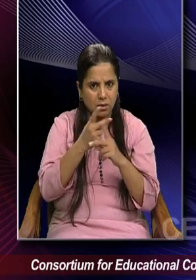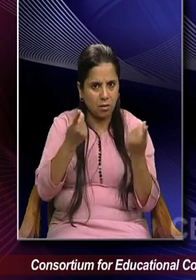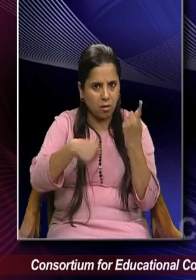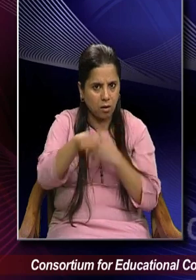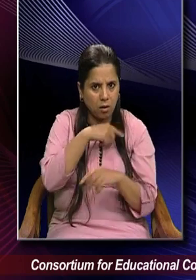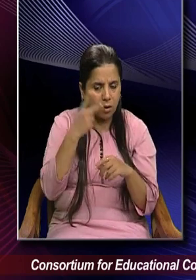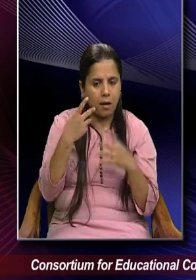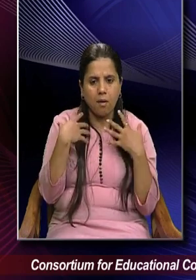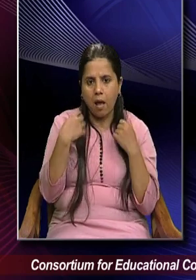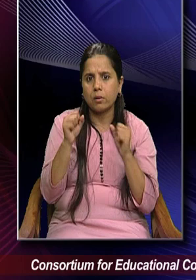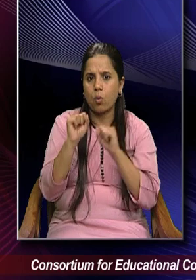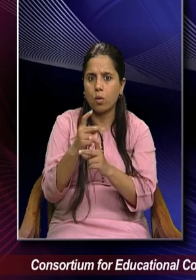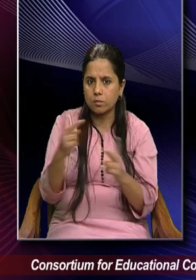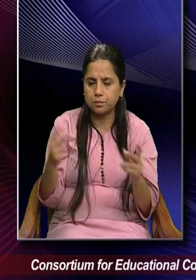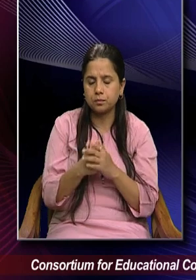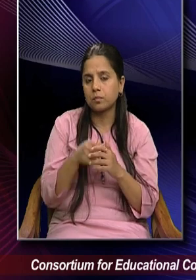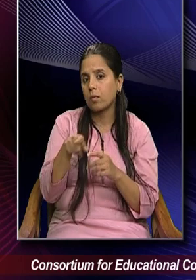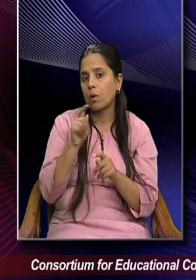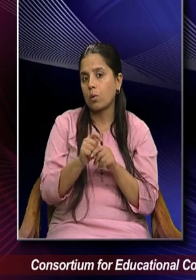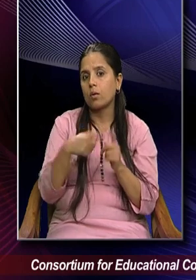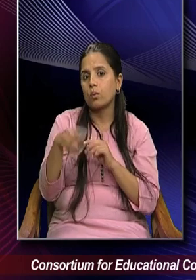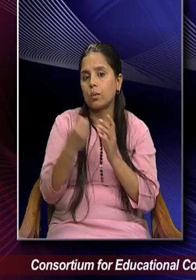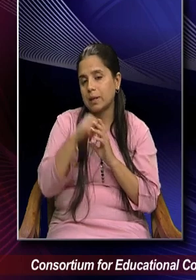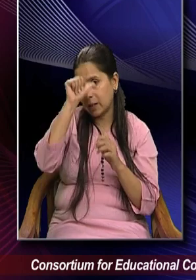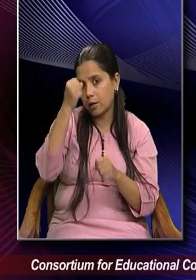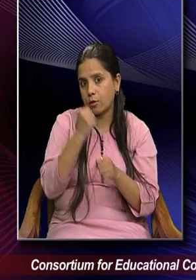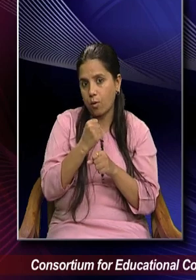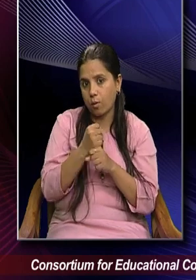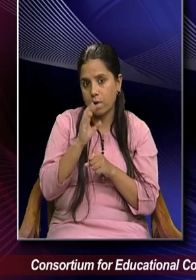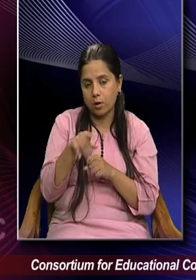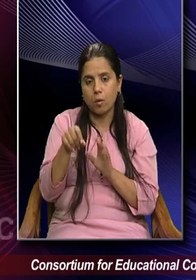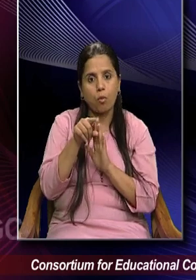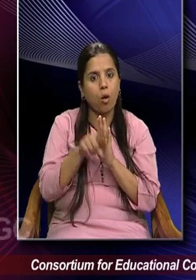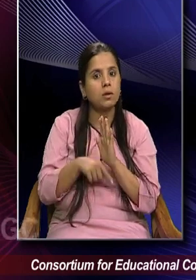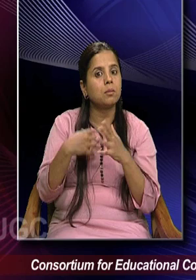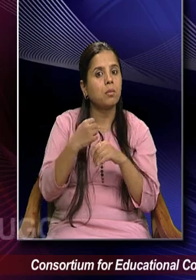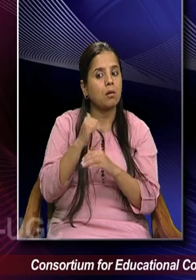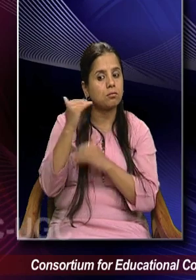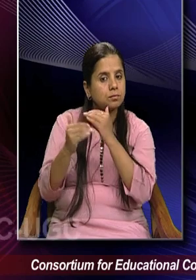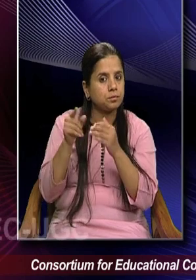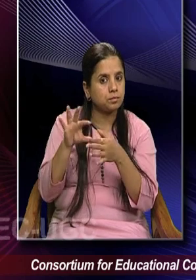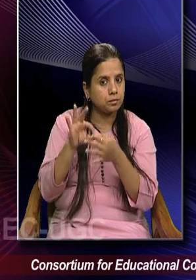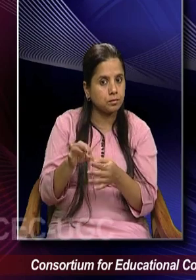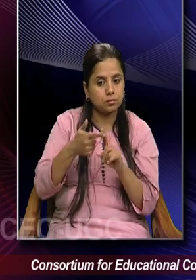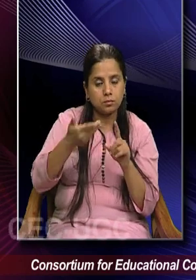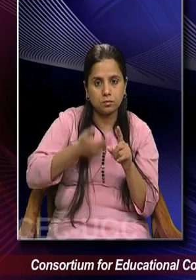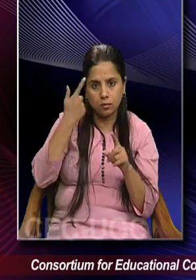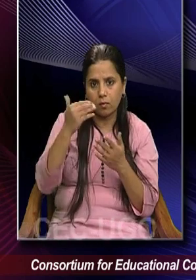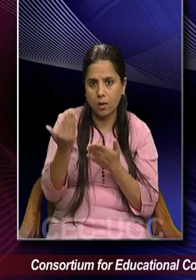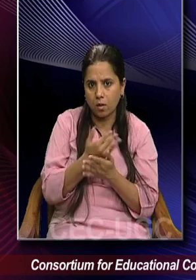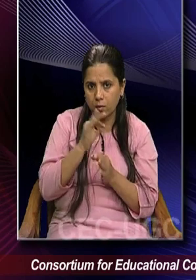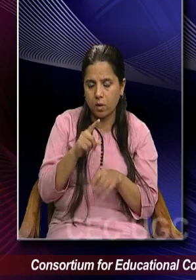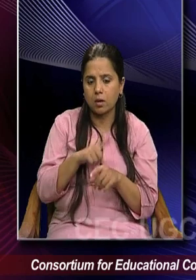health. They work with the Indian government on policy development, capacity building for safe and